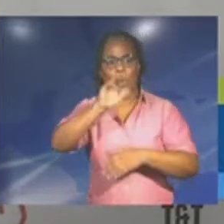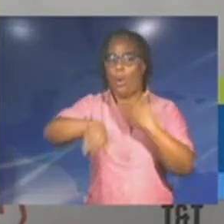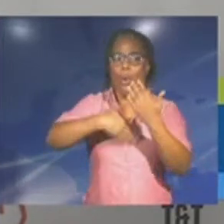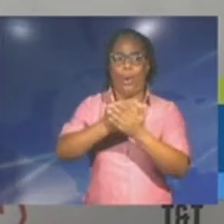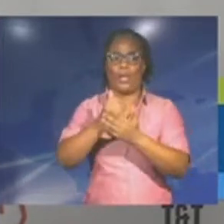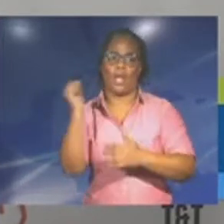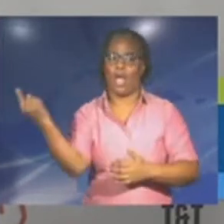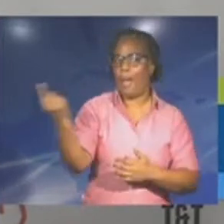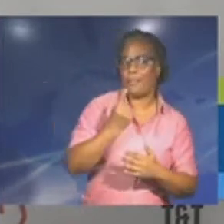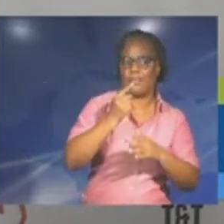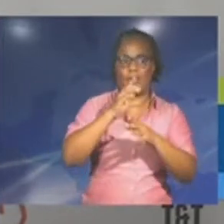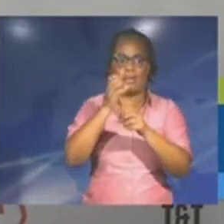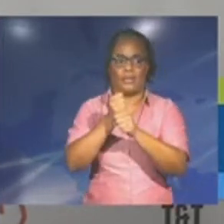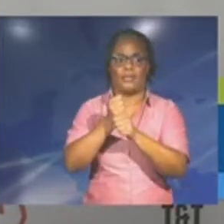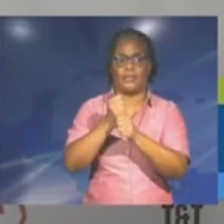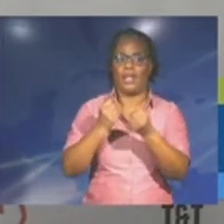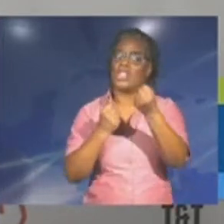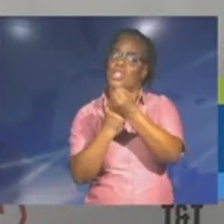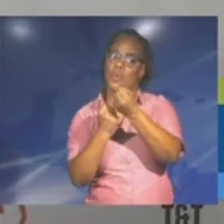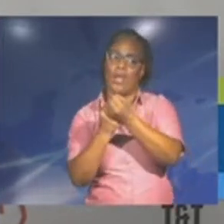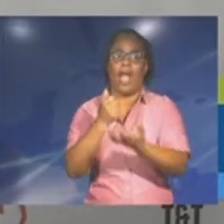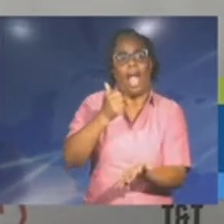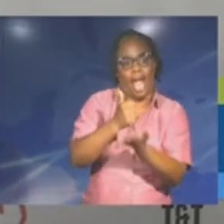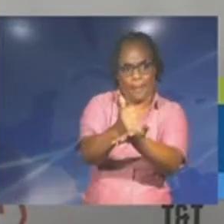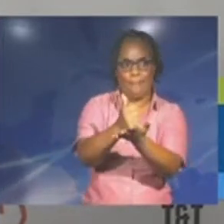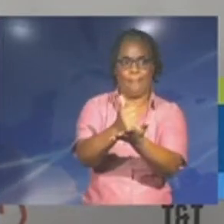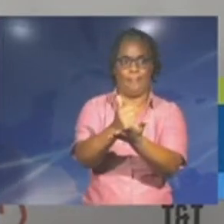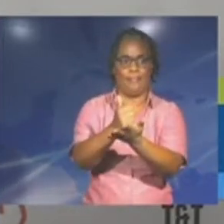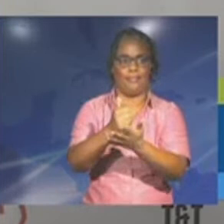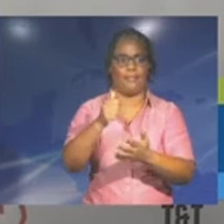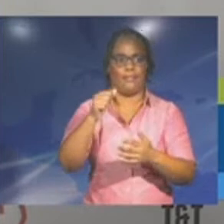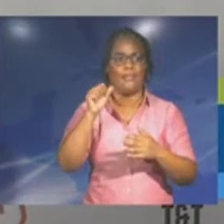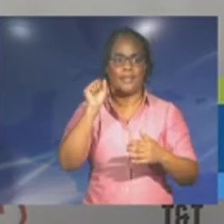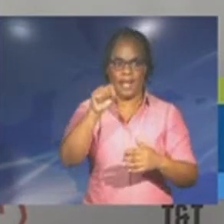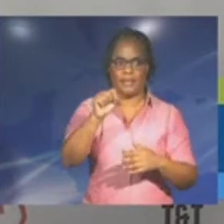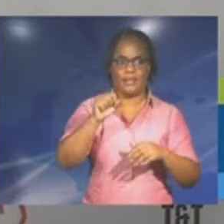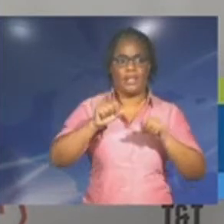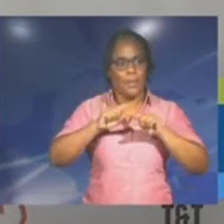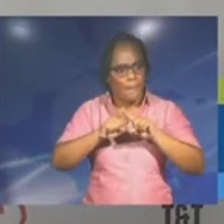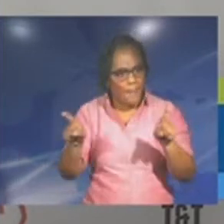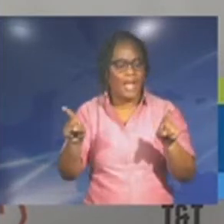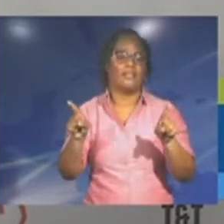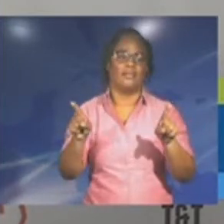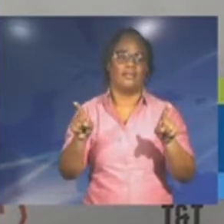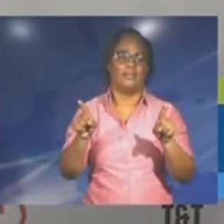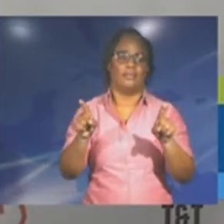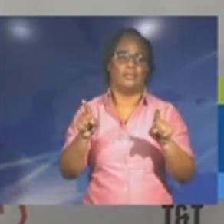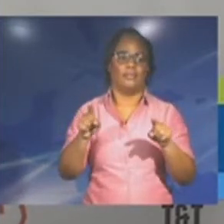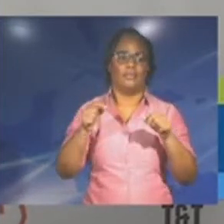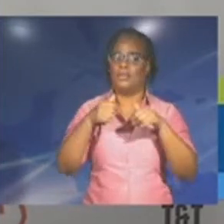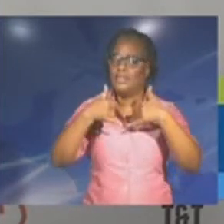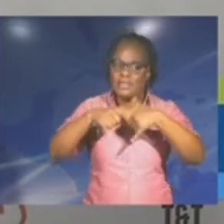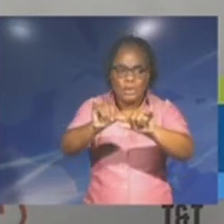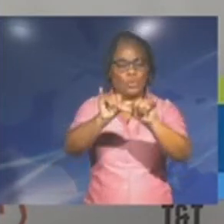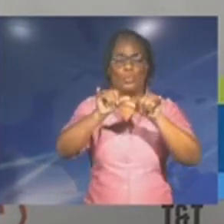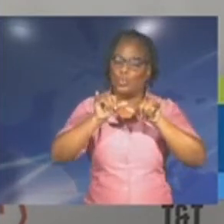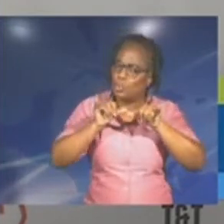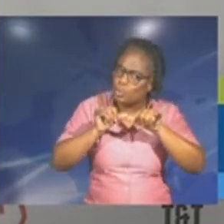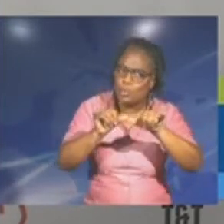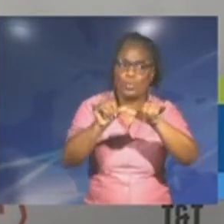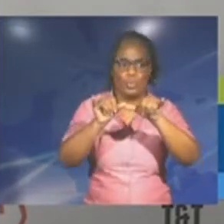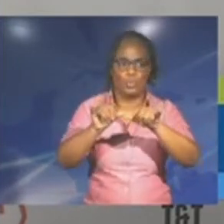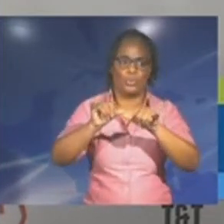the psychologists and the nurses that are available to us on a regular basis. So the process is ongoing, the help is there, and